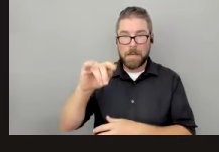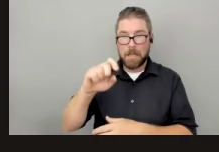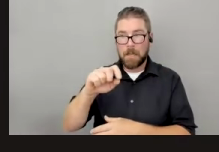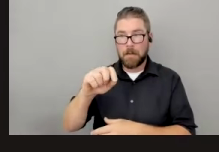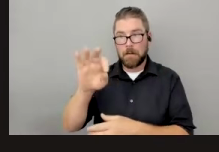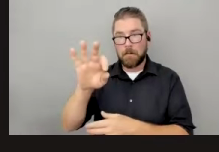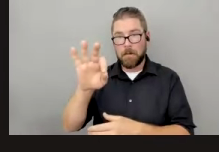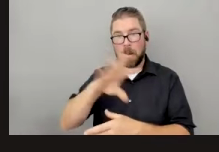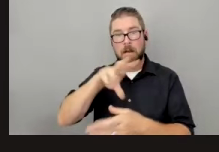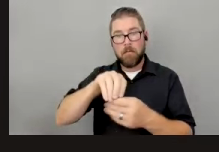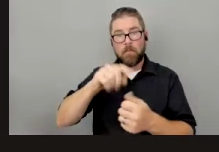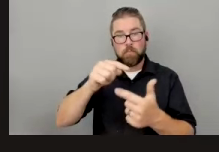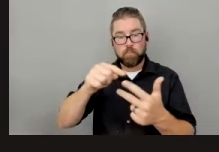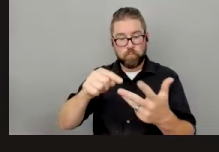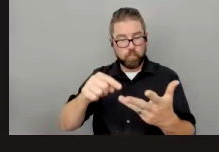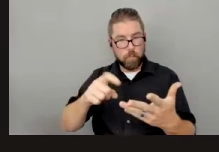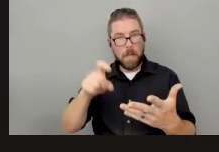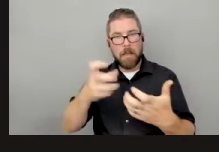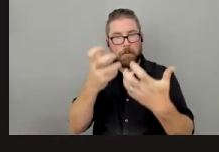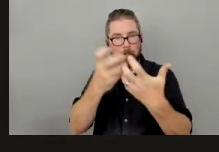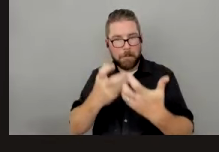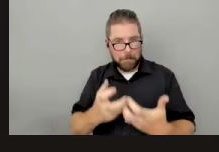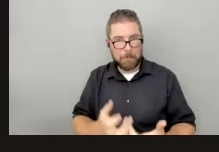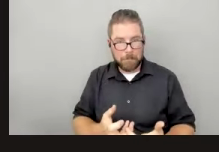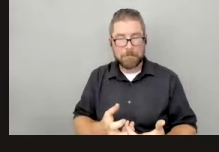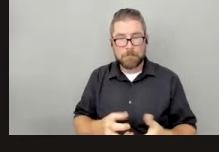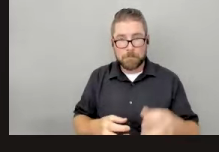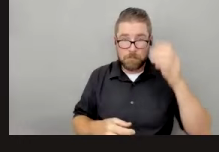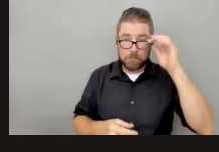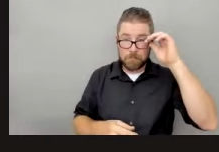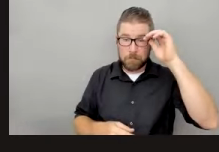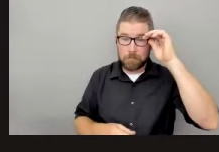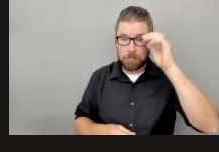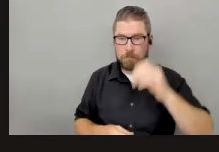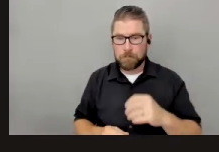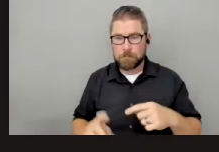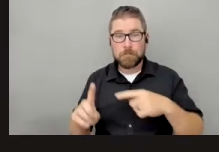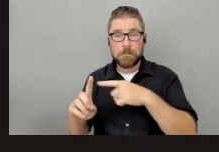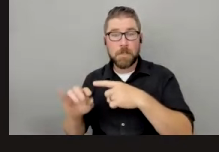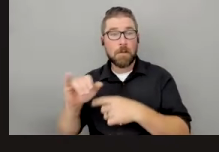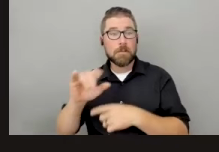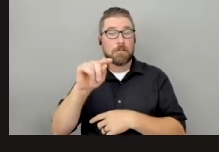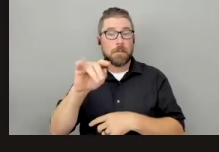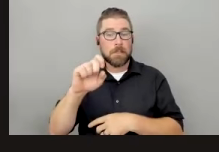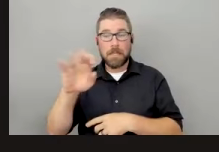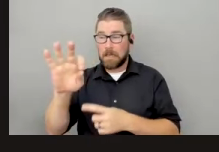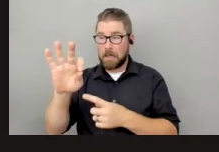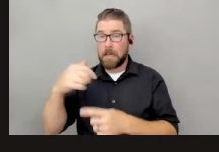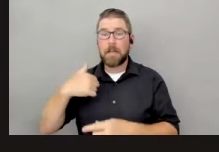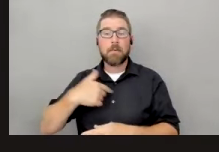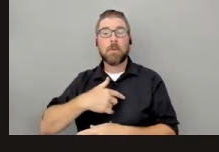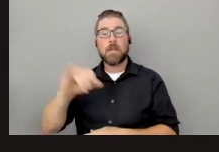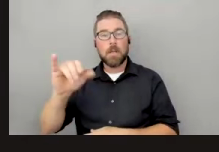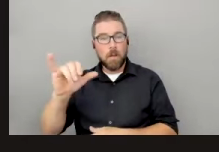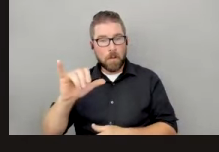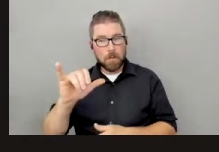Yeah. So even within Title IX, we are operating under what's currently referred to as the 2020 regulations, and they